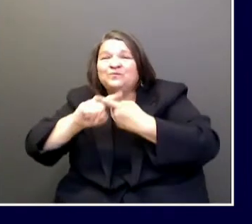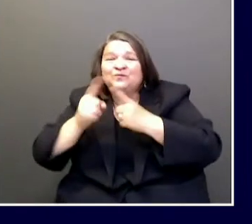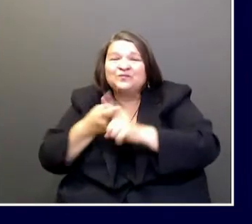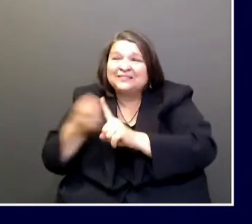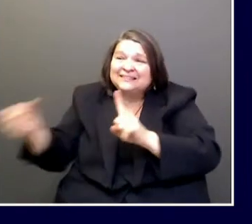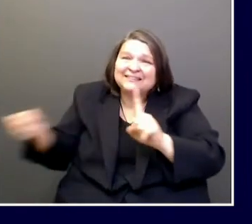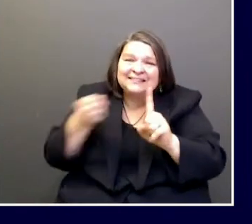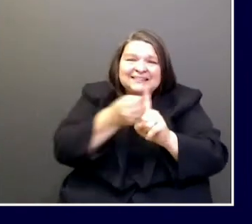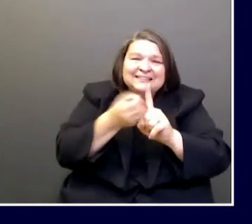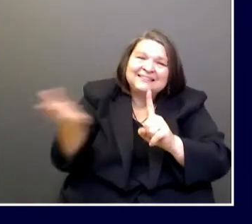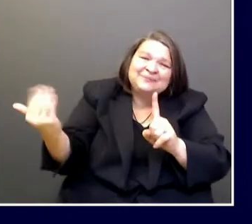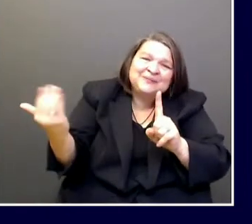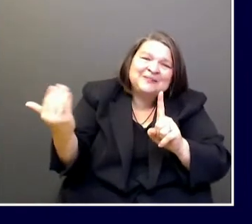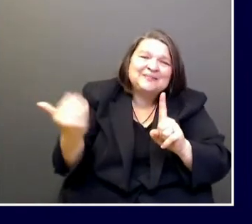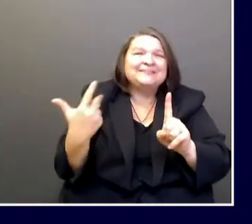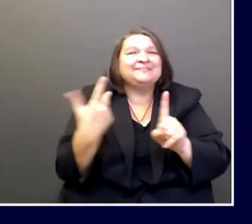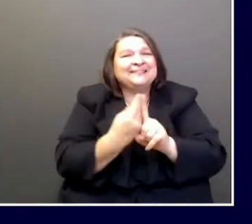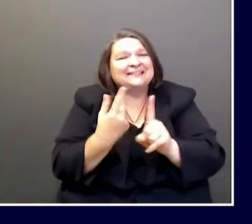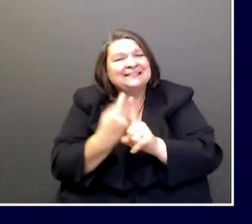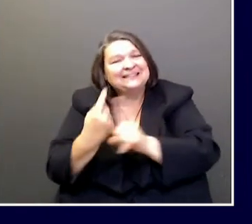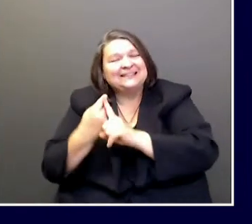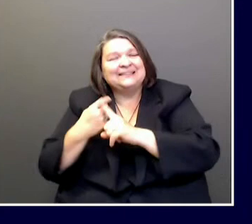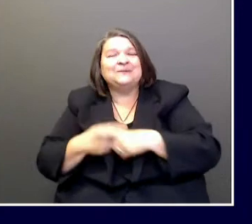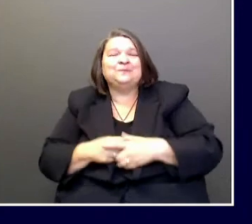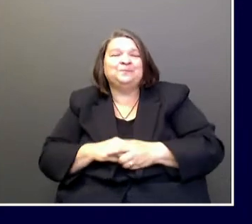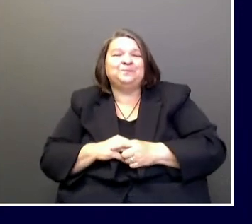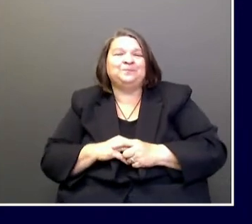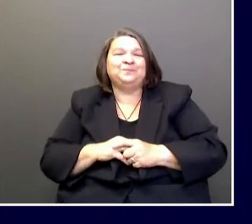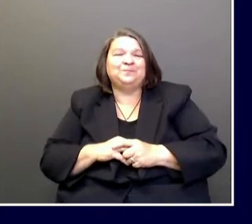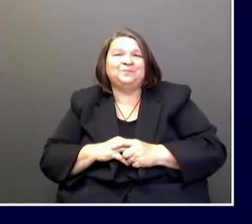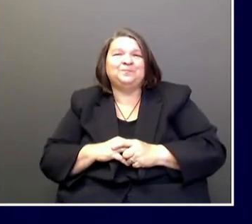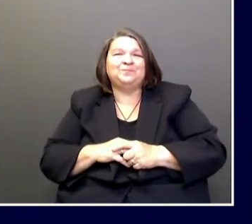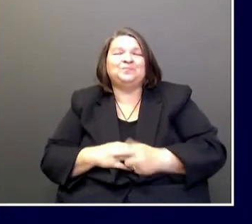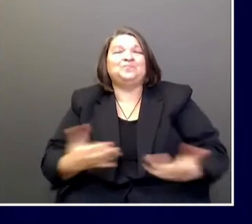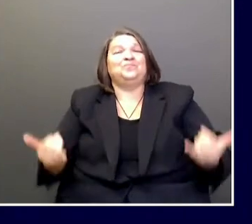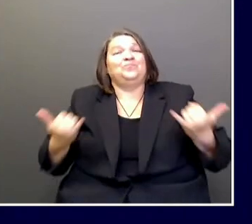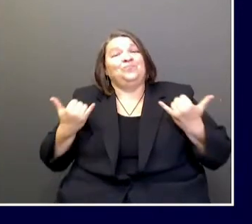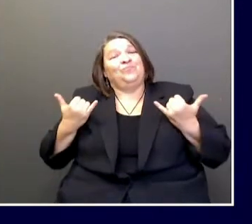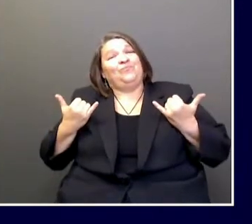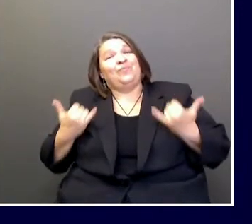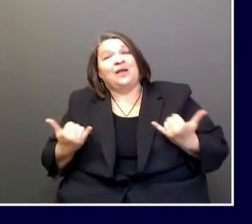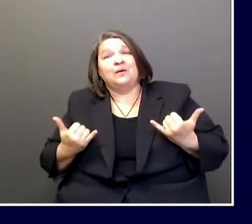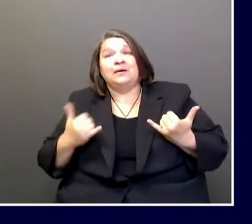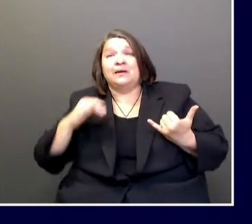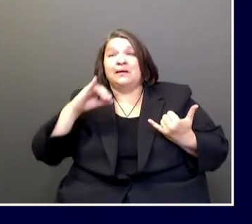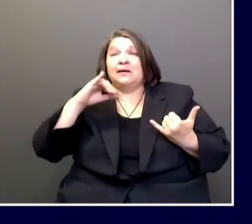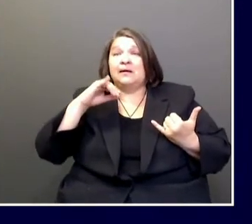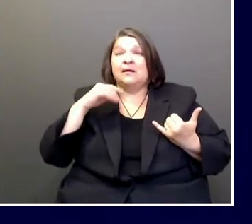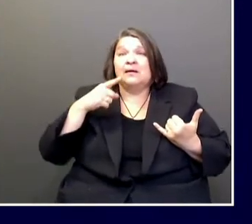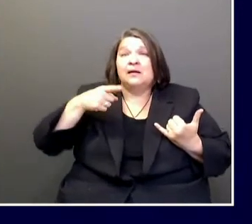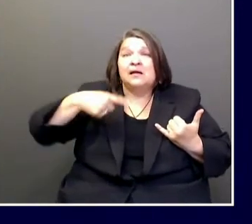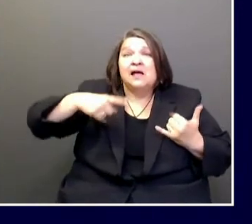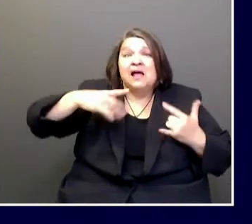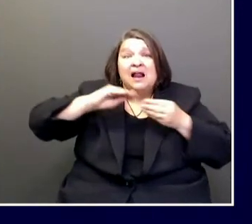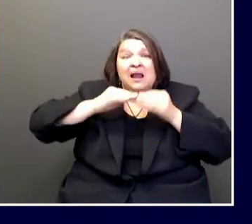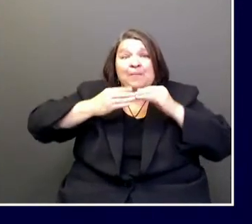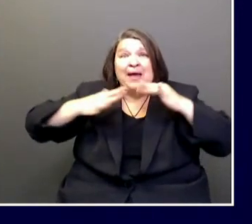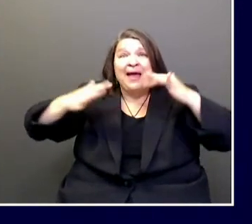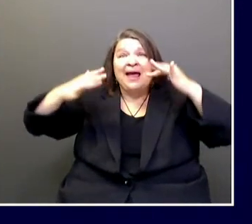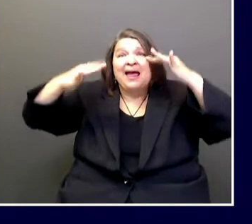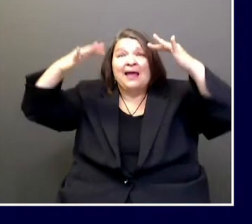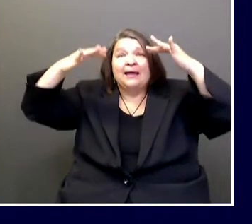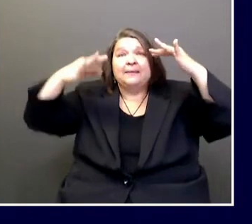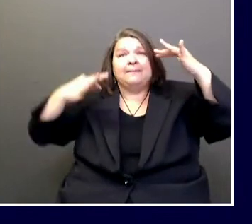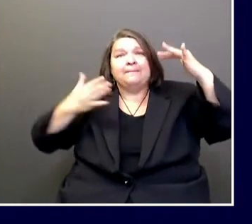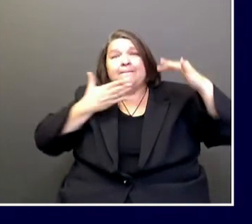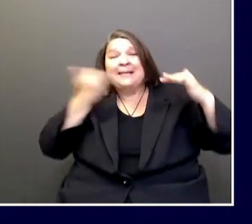mean, to be cliche, the better we do now, the better we'll do later. That leads to my next question, which is for Commissioner